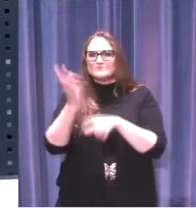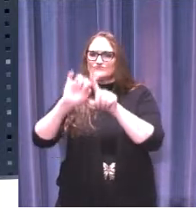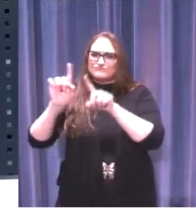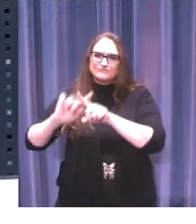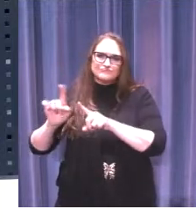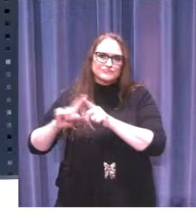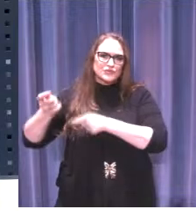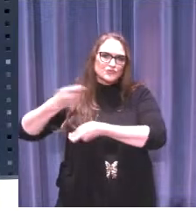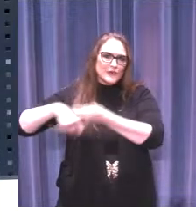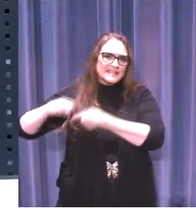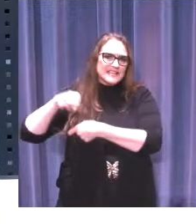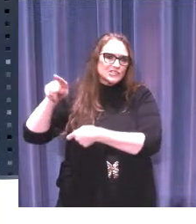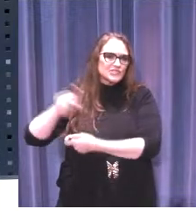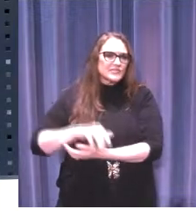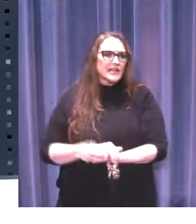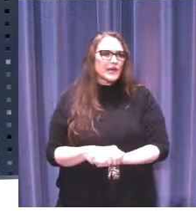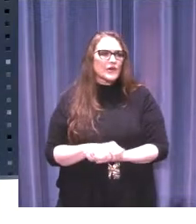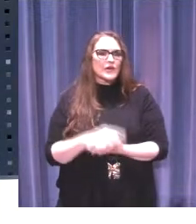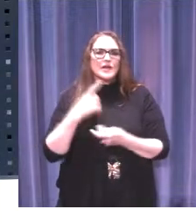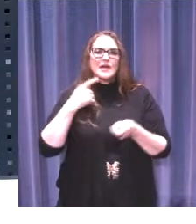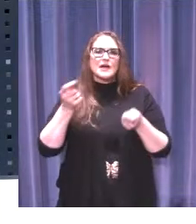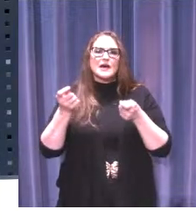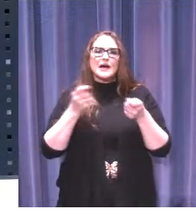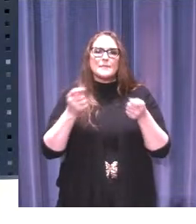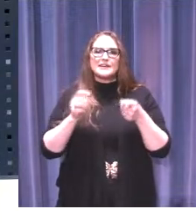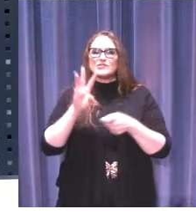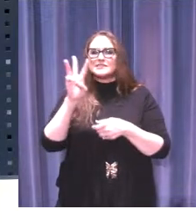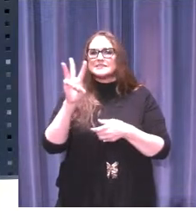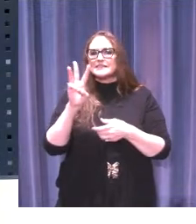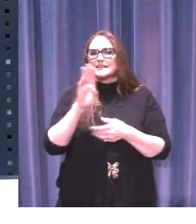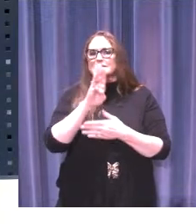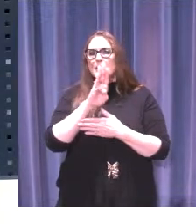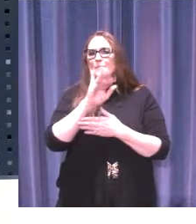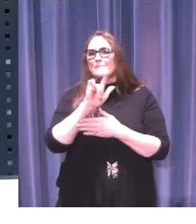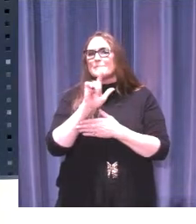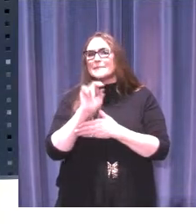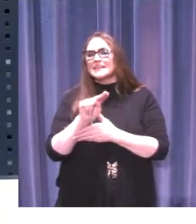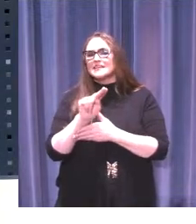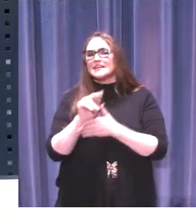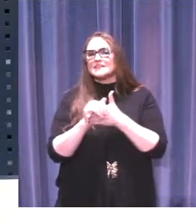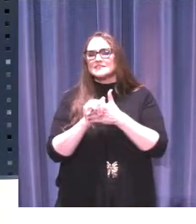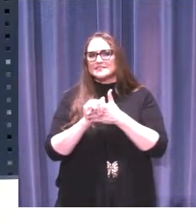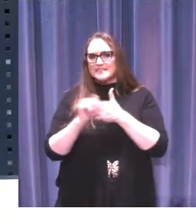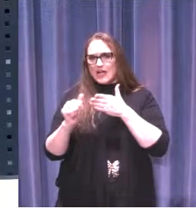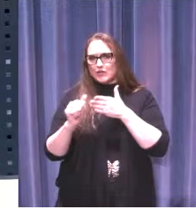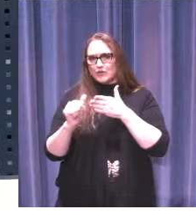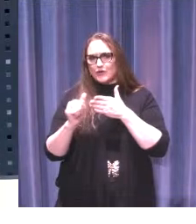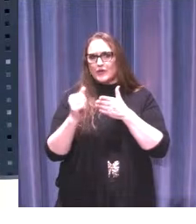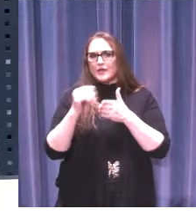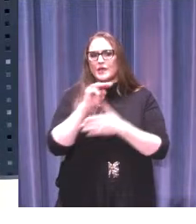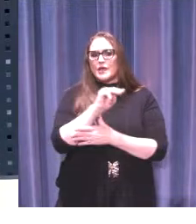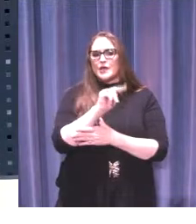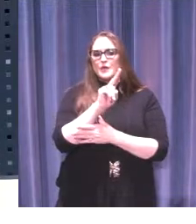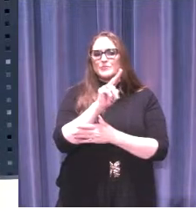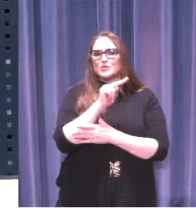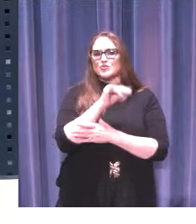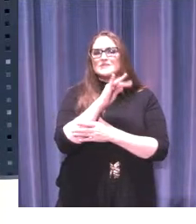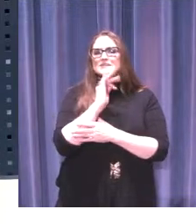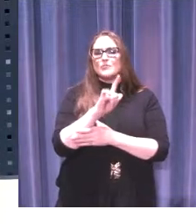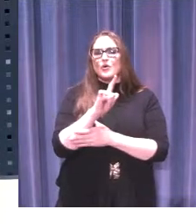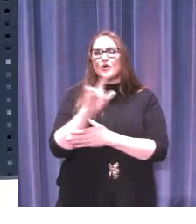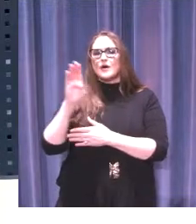transactions there, and I managed a $6 billion municipal bond portfolio for the